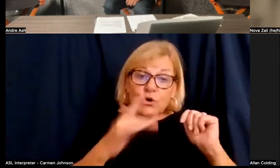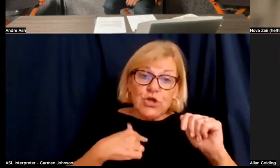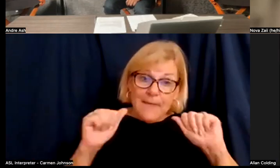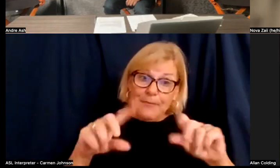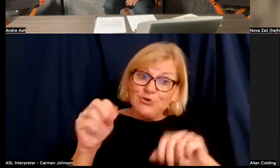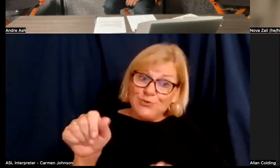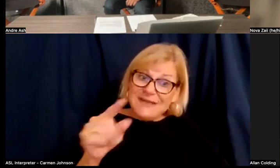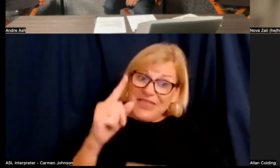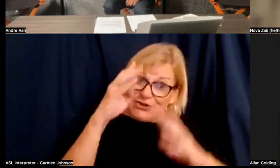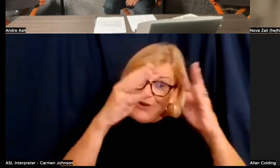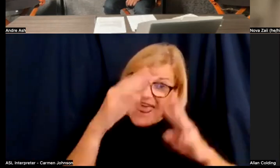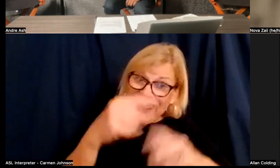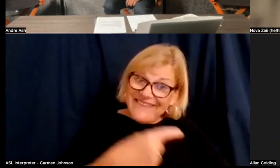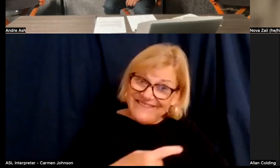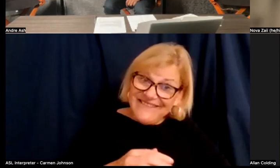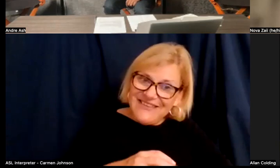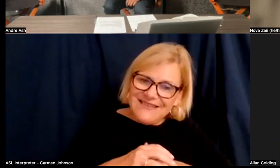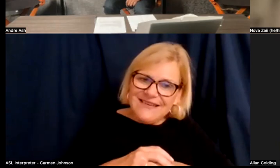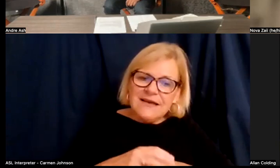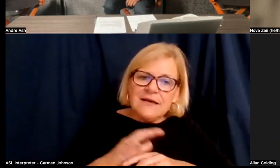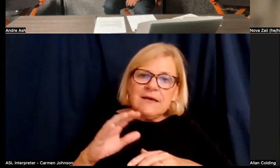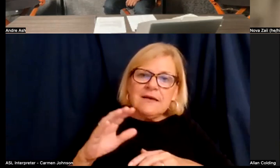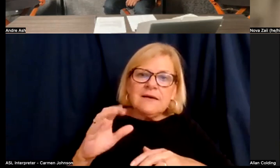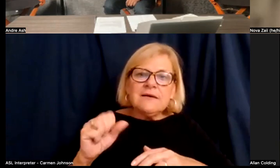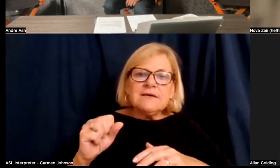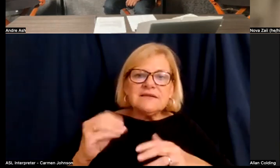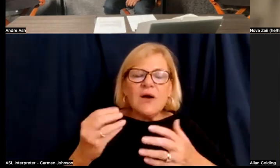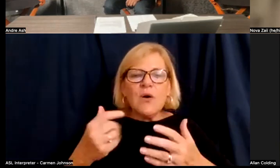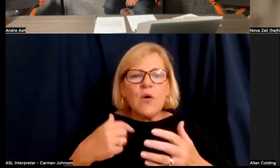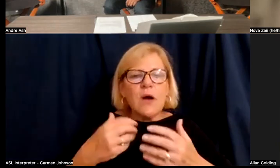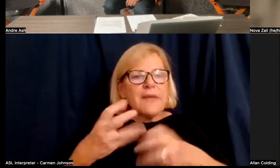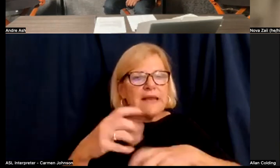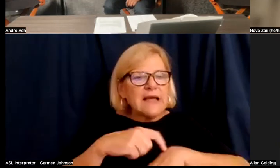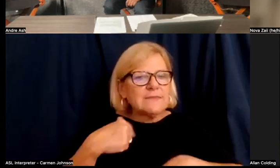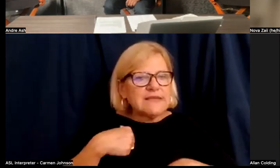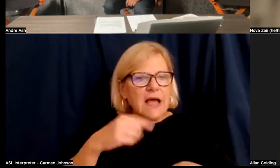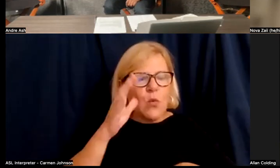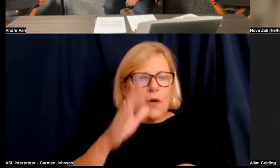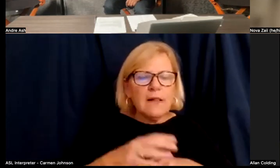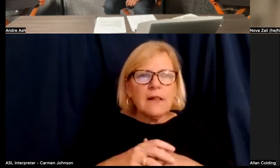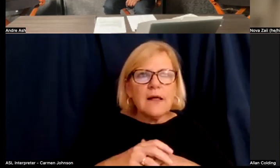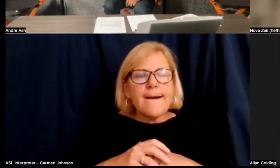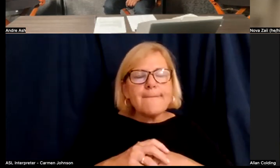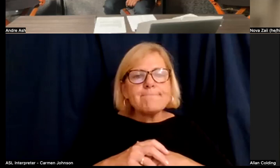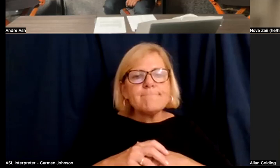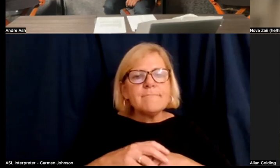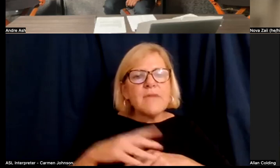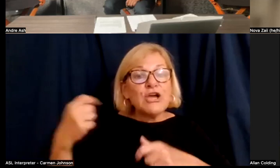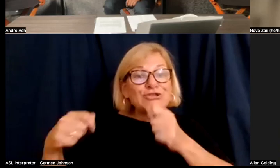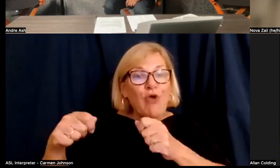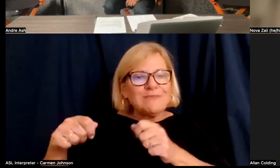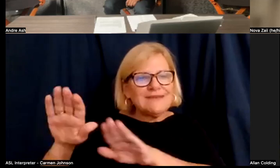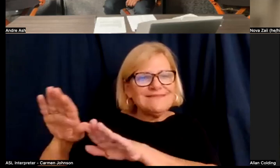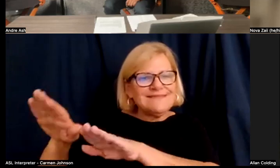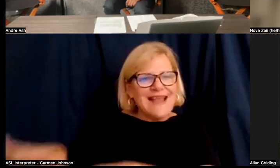to do something that's creative. Okay, so a lot of times I'll just put my drumsticks down